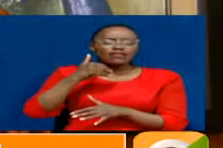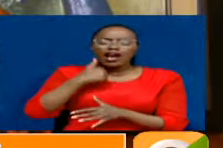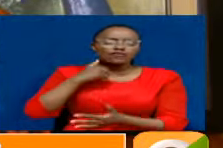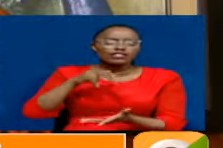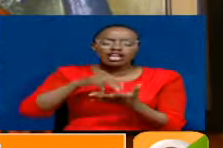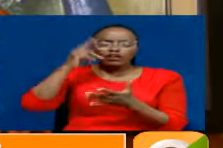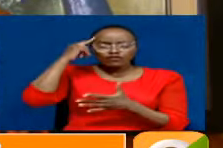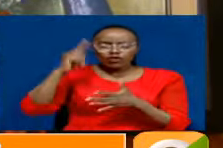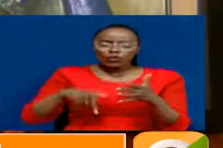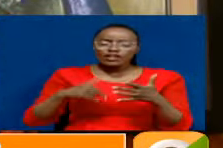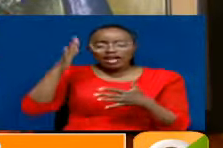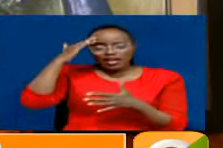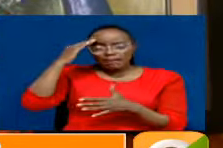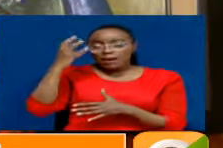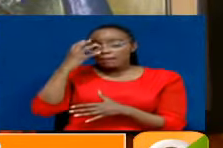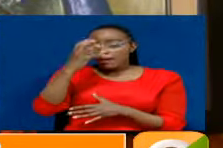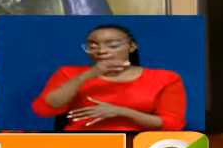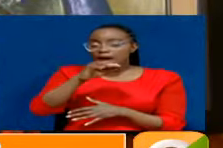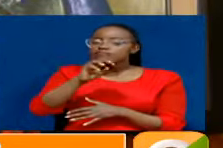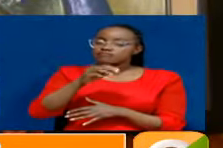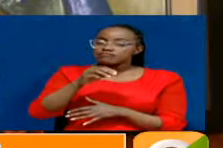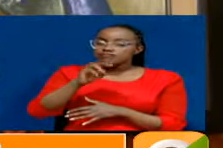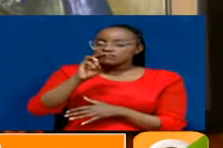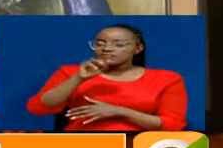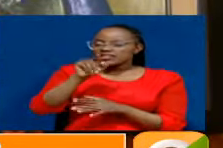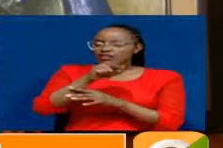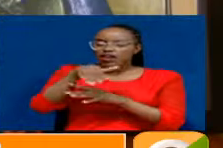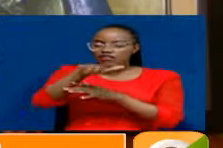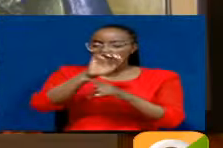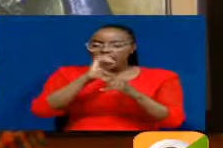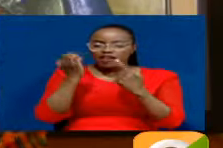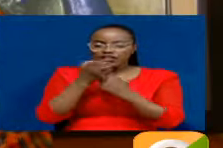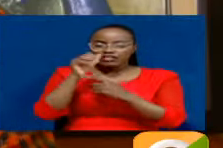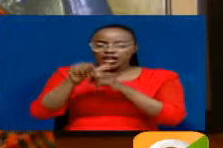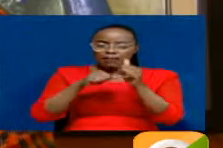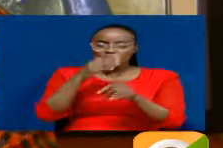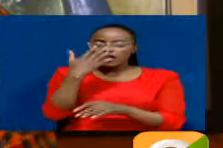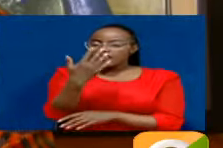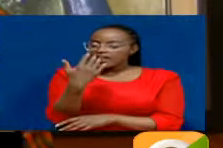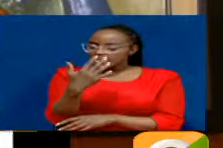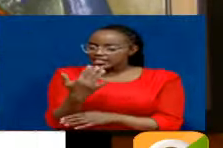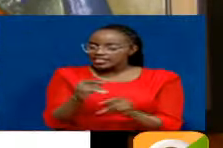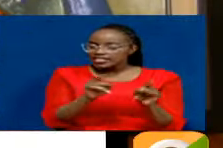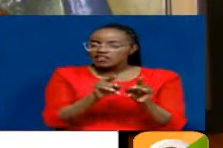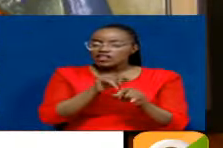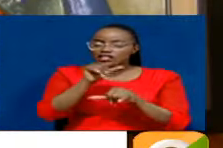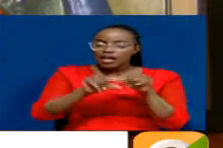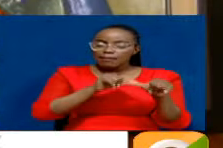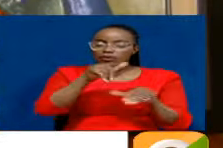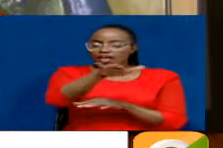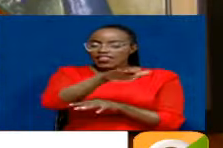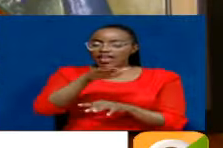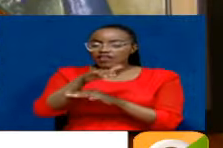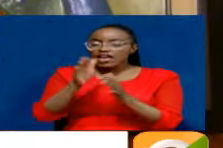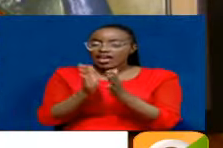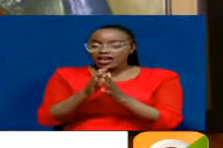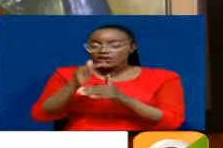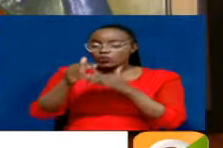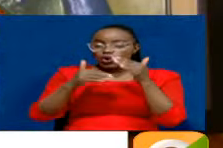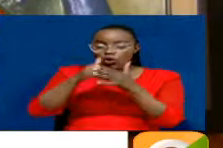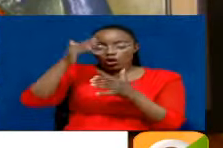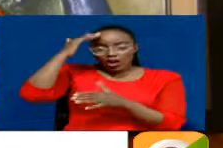for? I remember Wangari Maathai's Mazingira was about greening, was about the environment. And we all